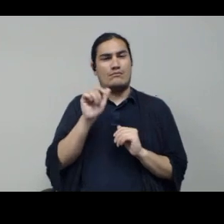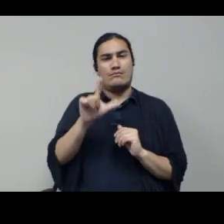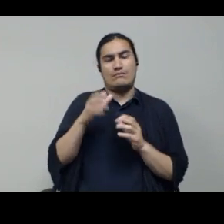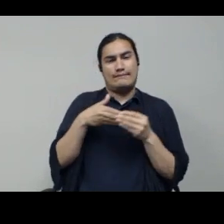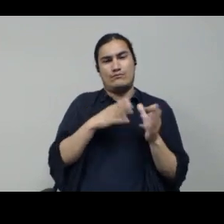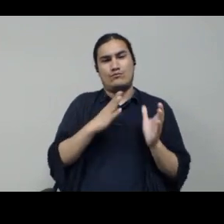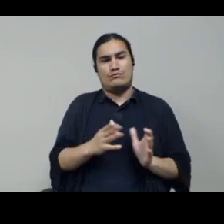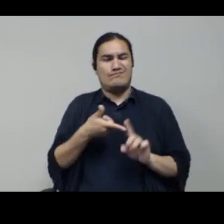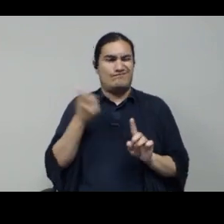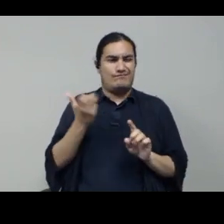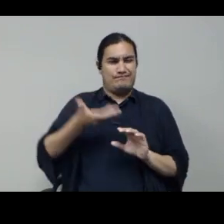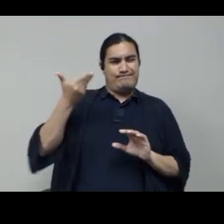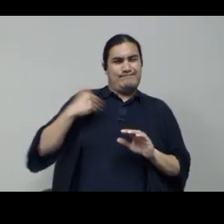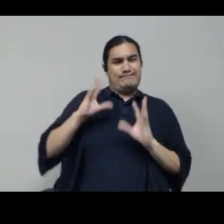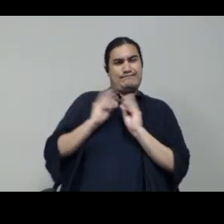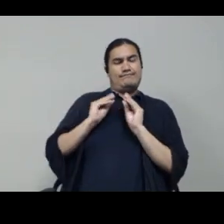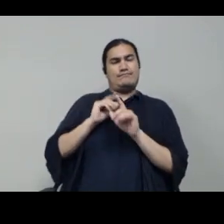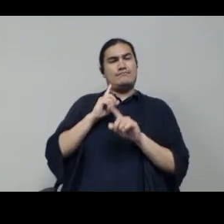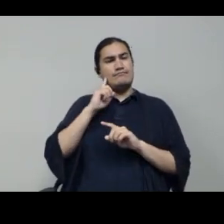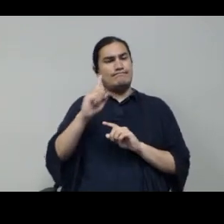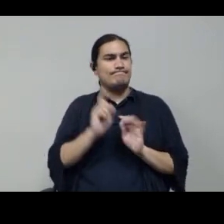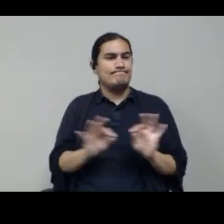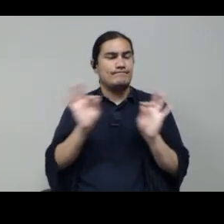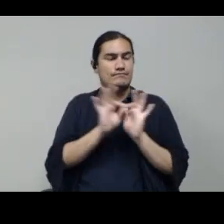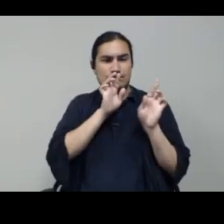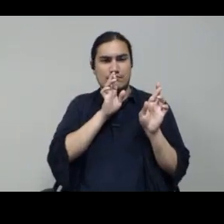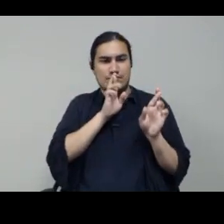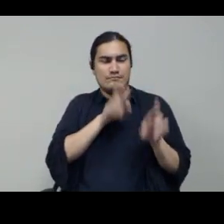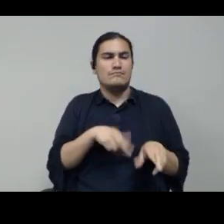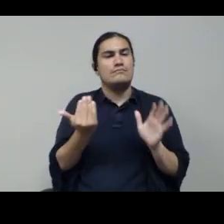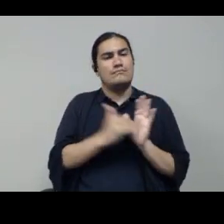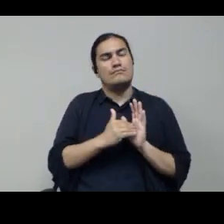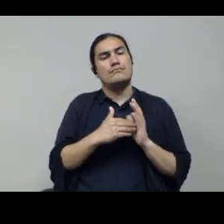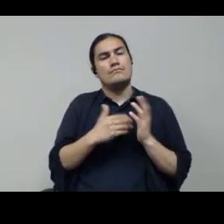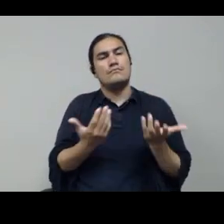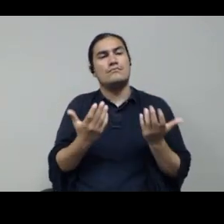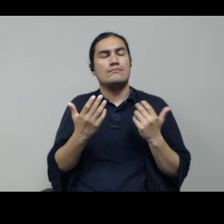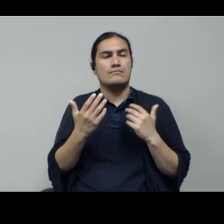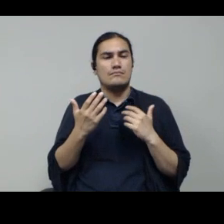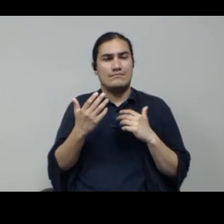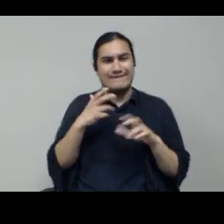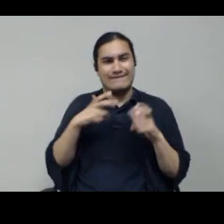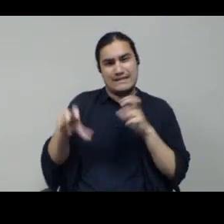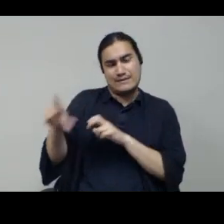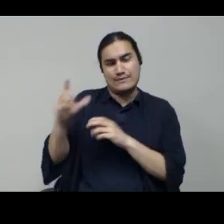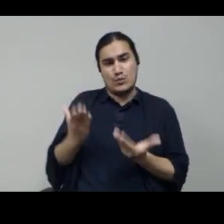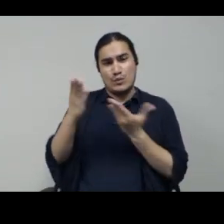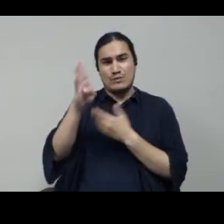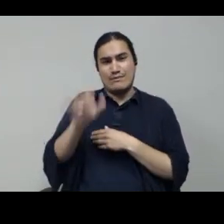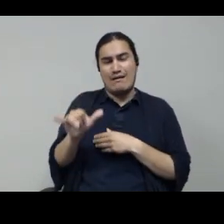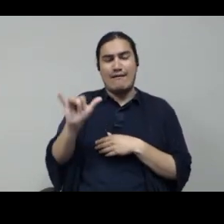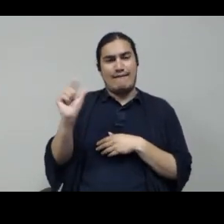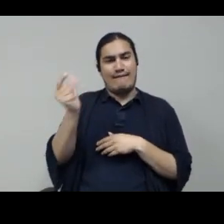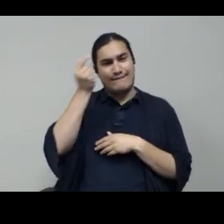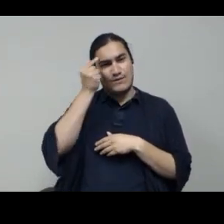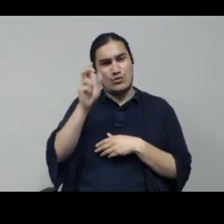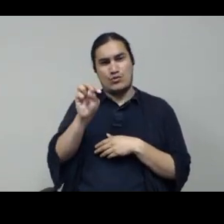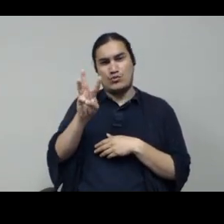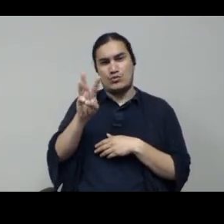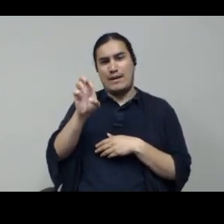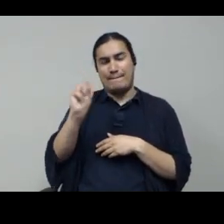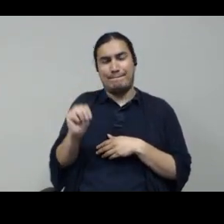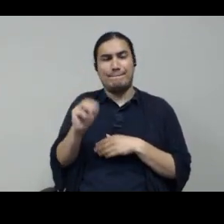previous meetings, but I think is worth repeating. With the transportation infrastructure investments being proposed by Governor Newsom, coupled with the